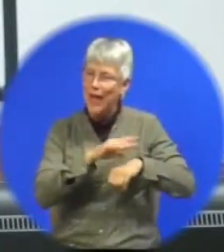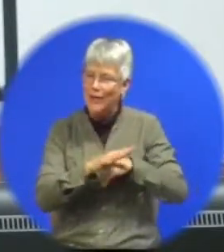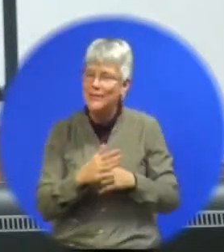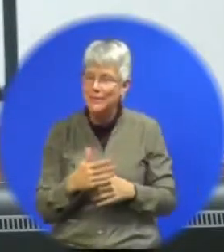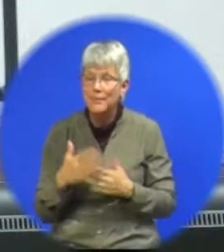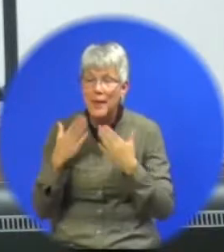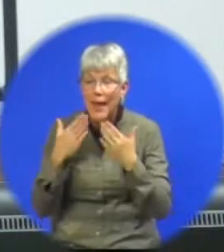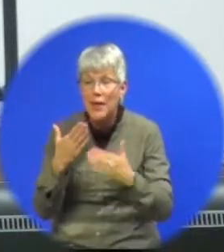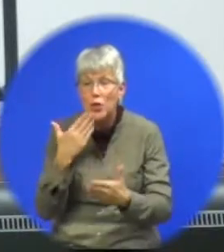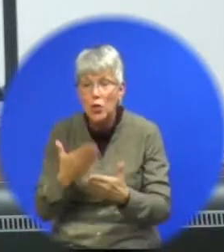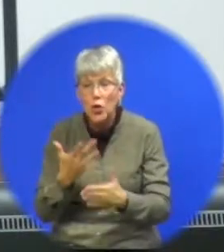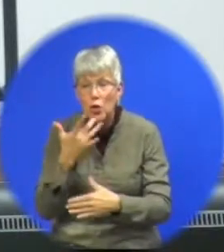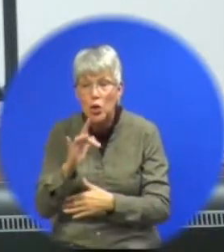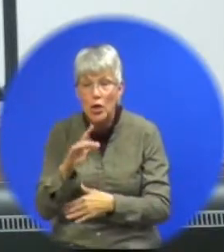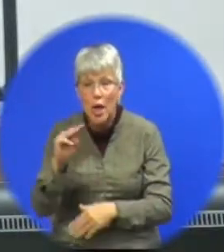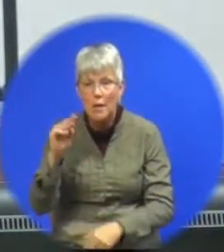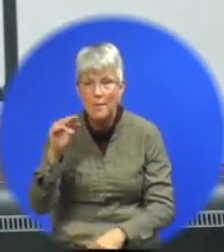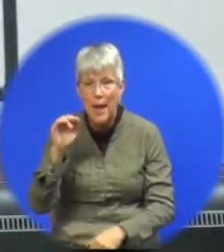luck, Michael.